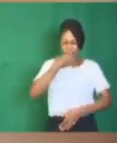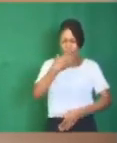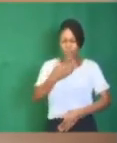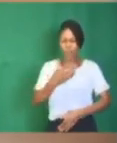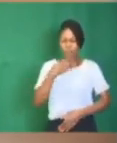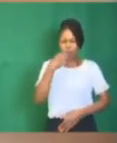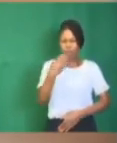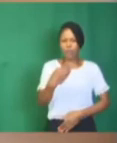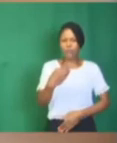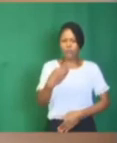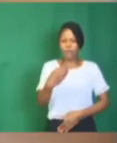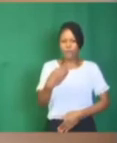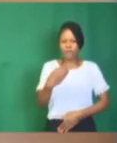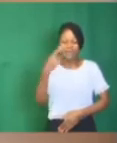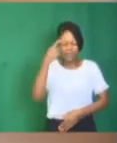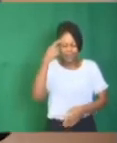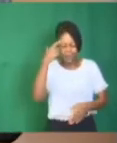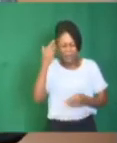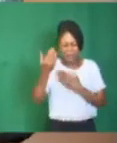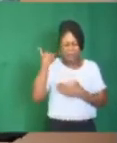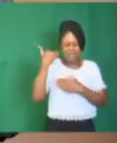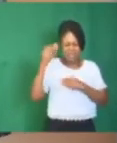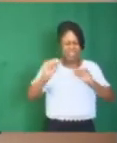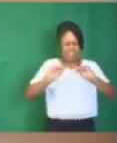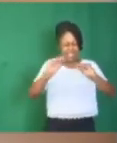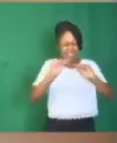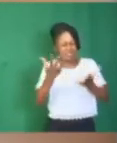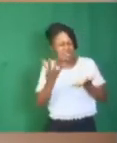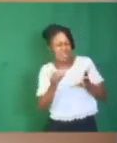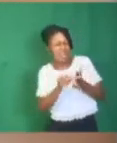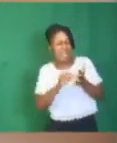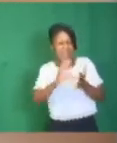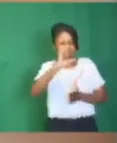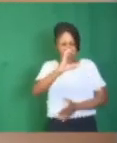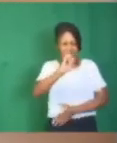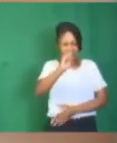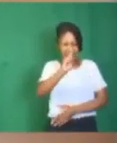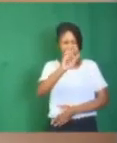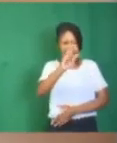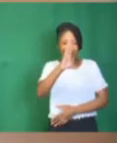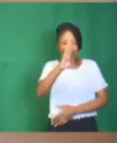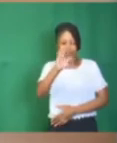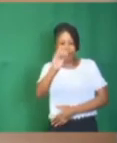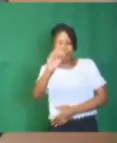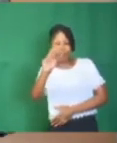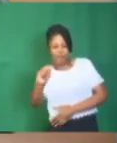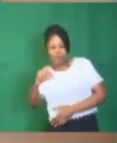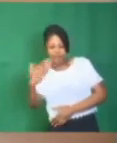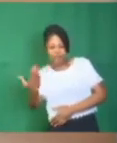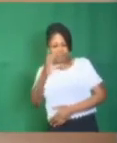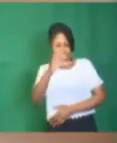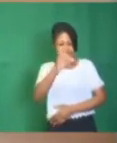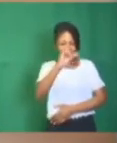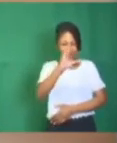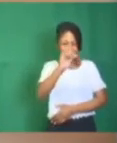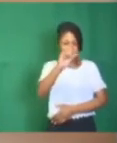carbon dioxide. There's a misconception with a lot of learners thinking that when you breathe out carbon dioxide. No, but what happens, you take